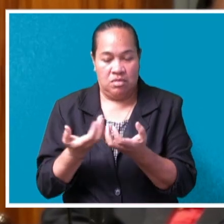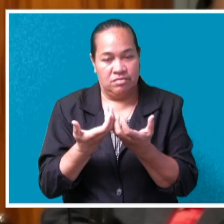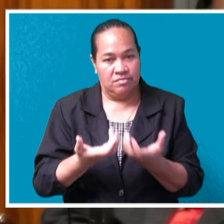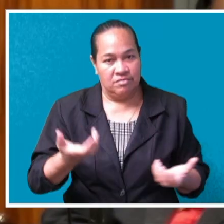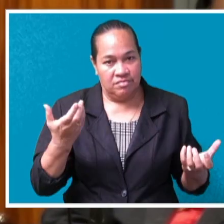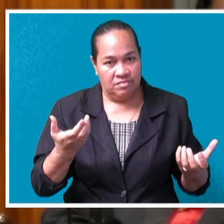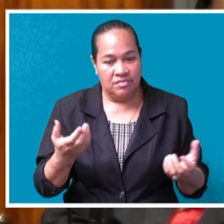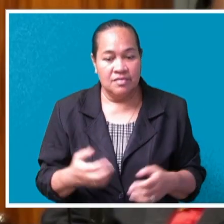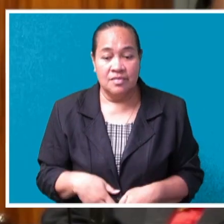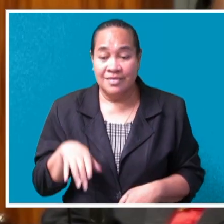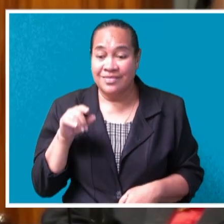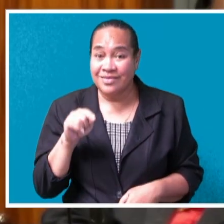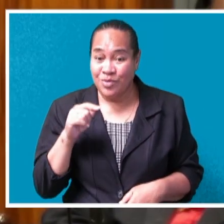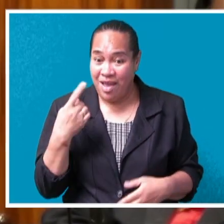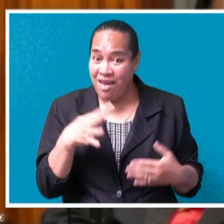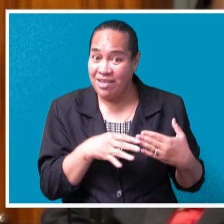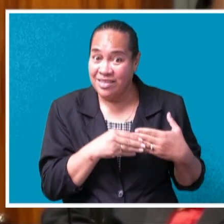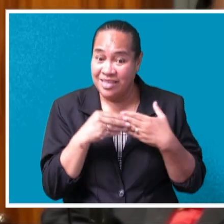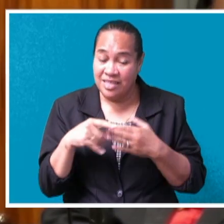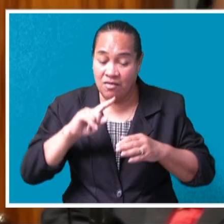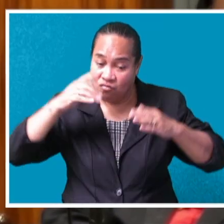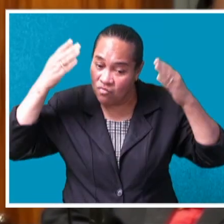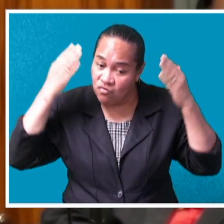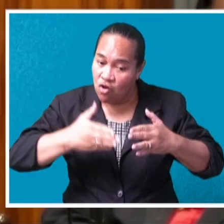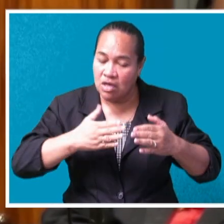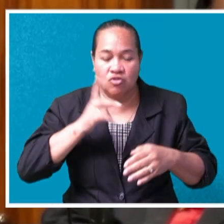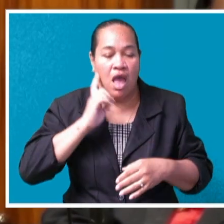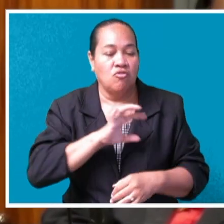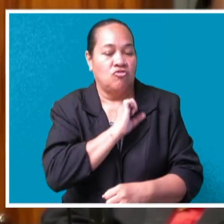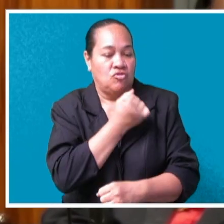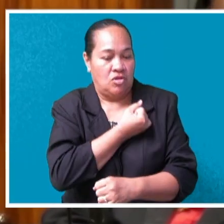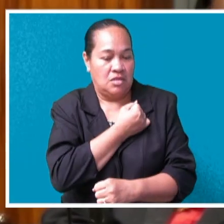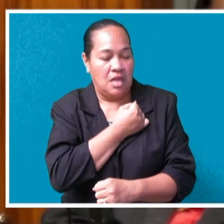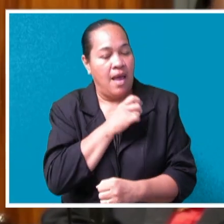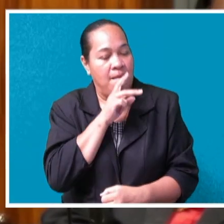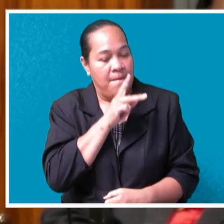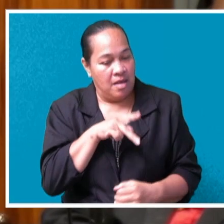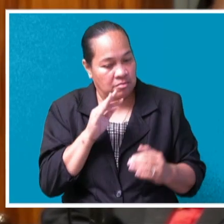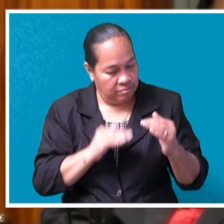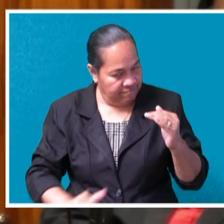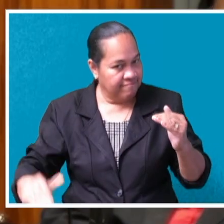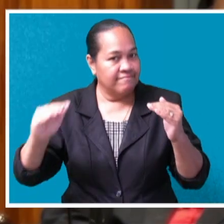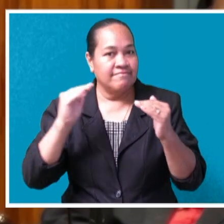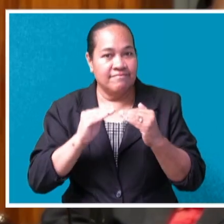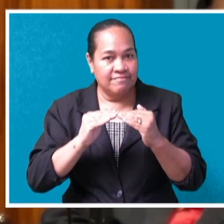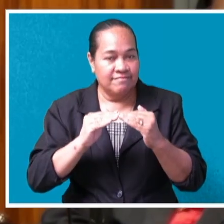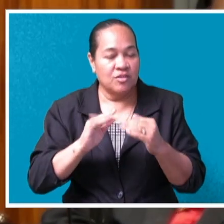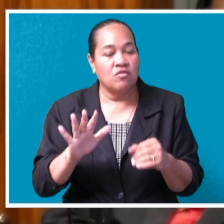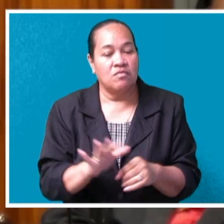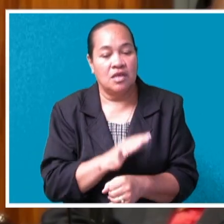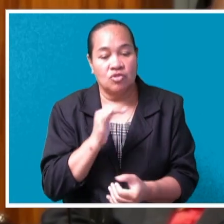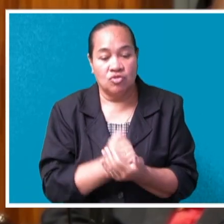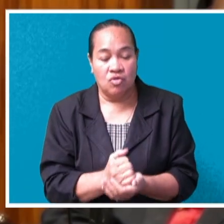leadership of the force has focused on strengthening professional standards and ensuring that the